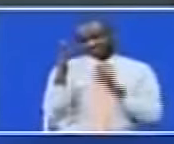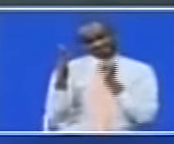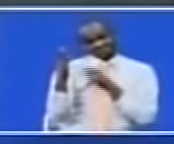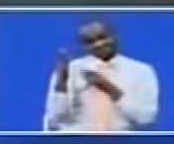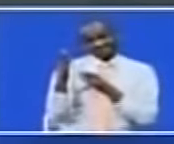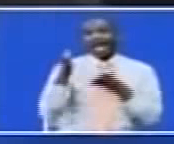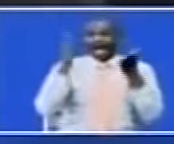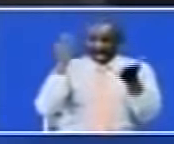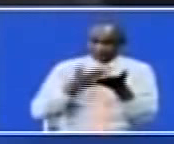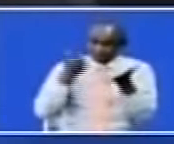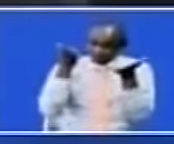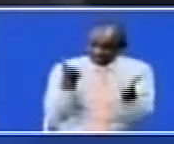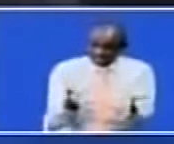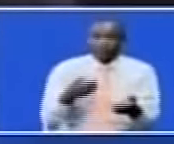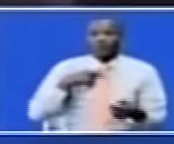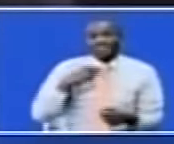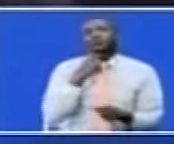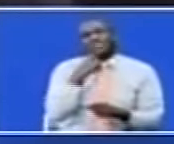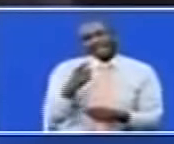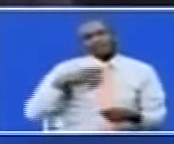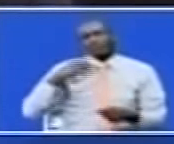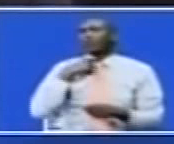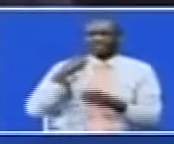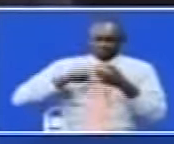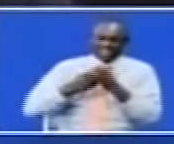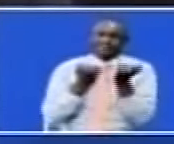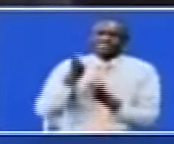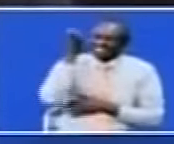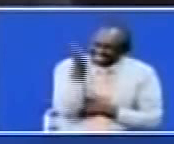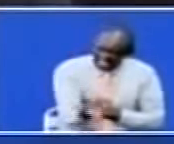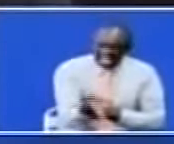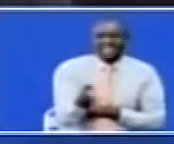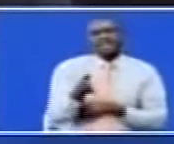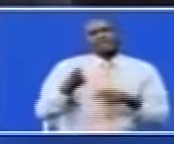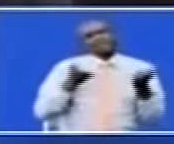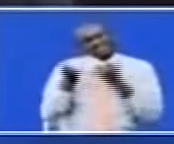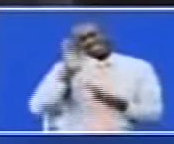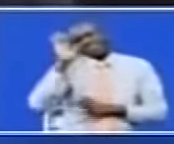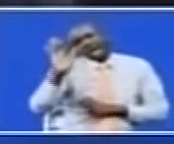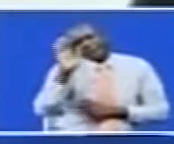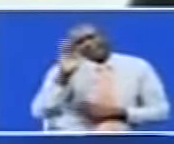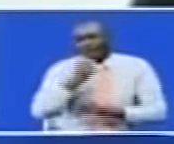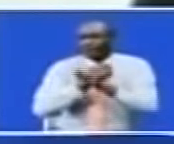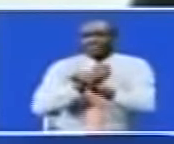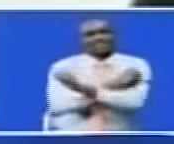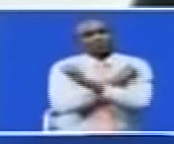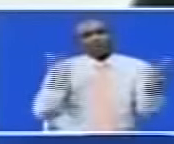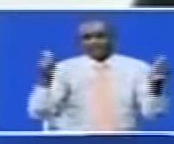we are up to date, and we want to assure any investor who comes to this region that their investments are safe and